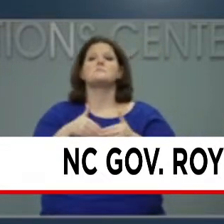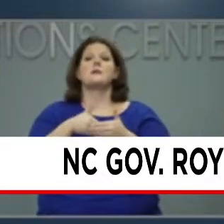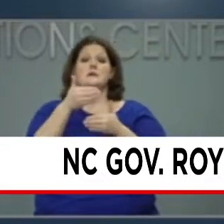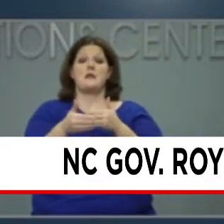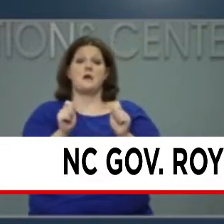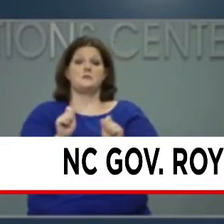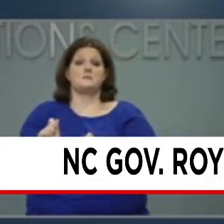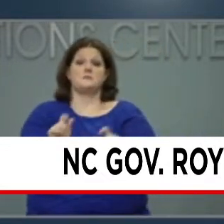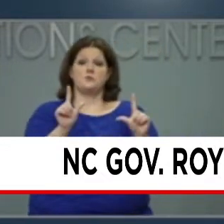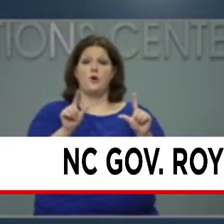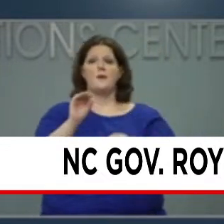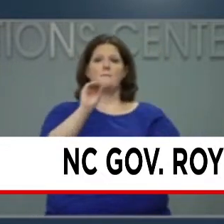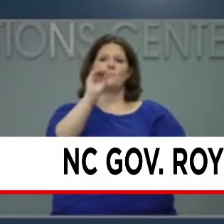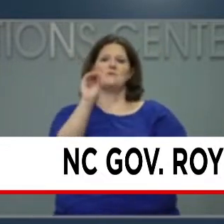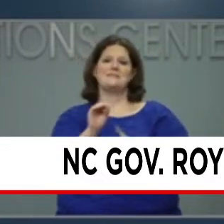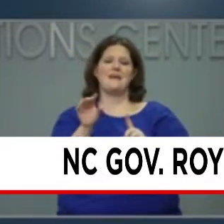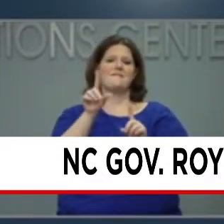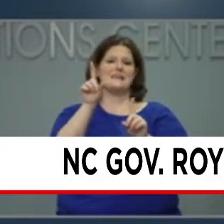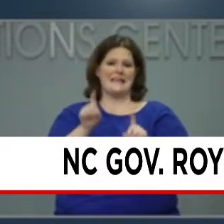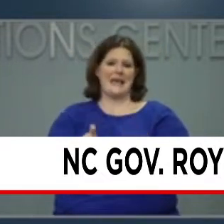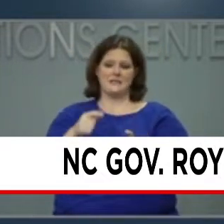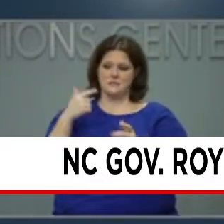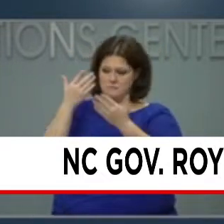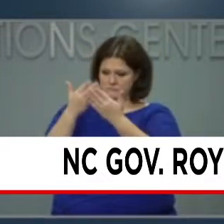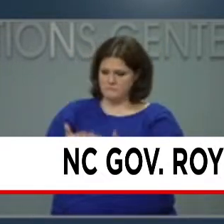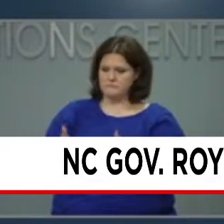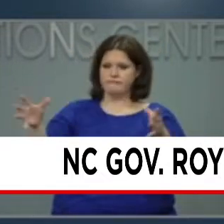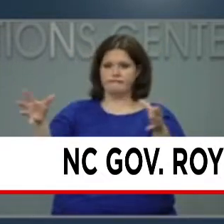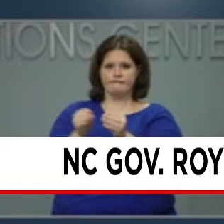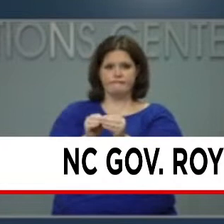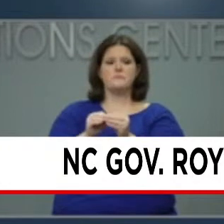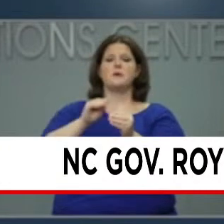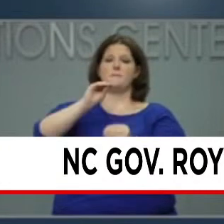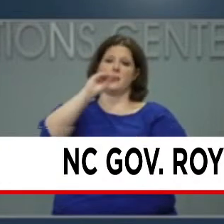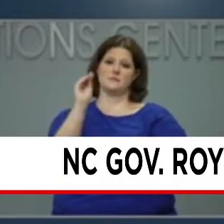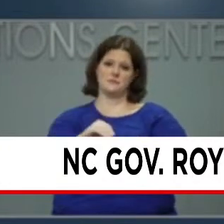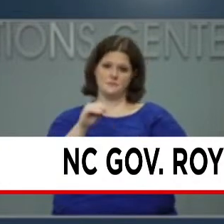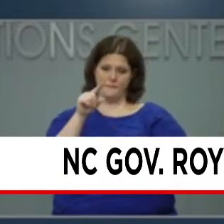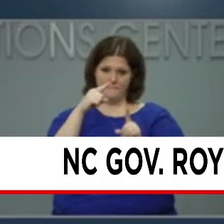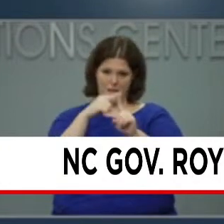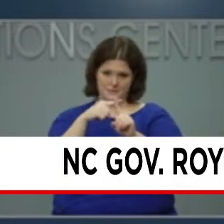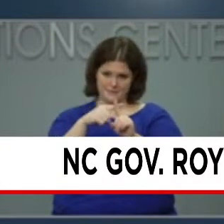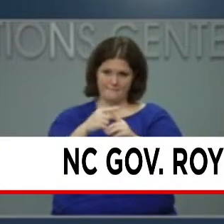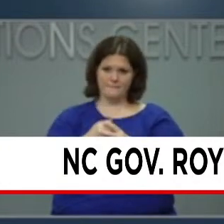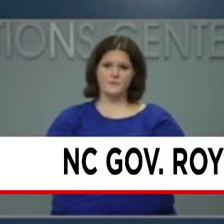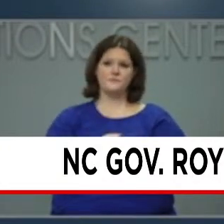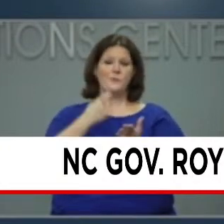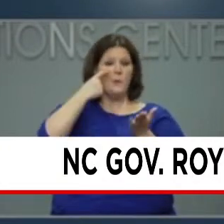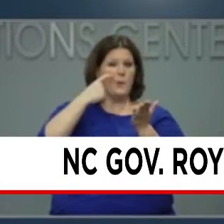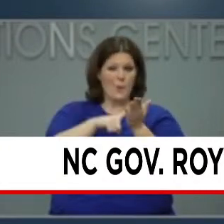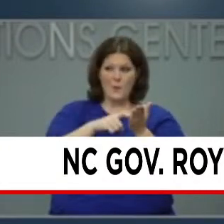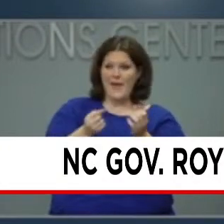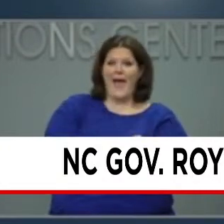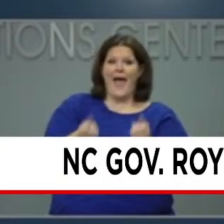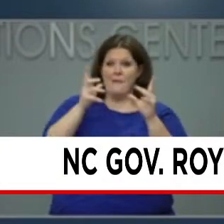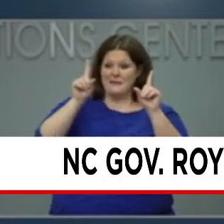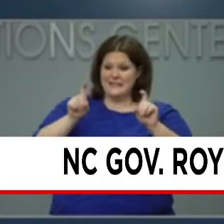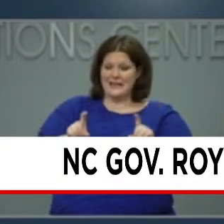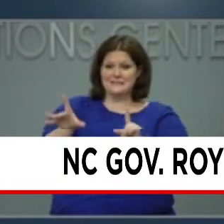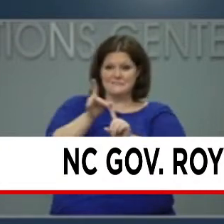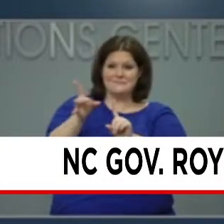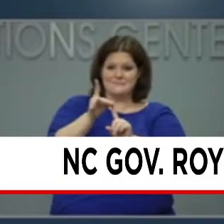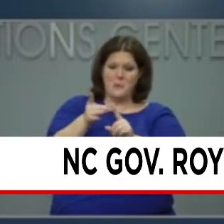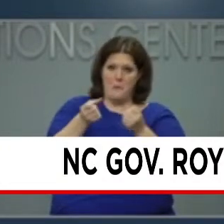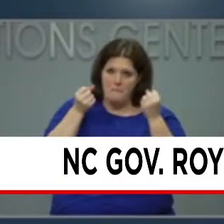back to the middle of June, and looking at the yellow line, you can see our percent of positive tests has been above 10%